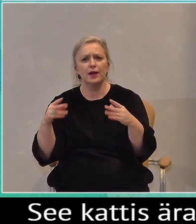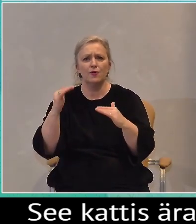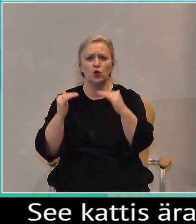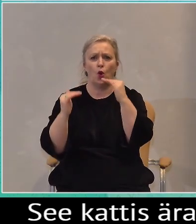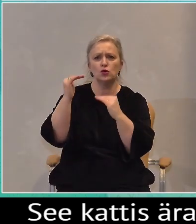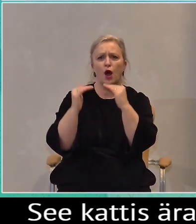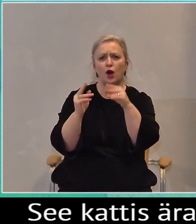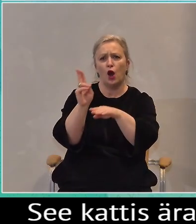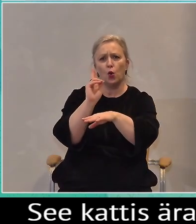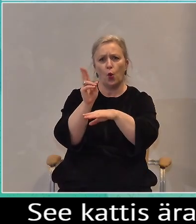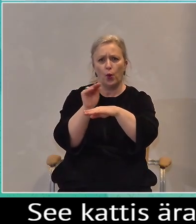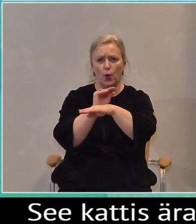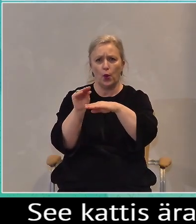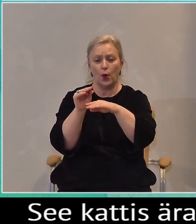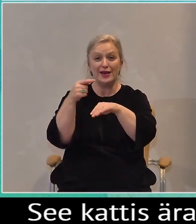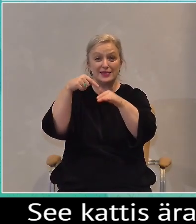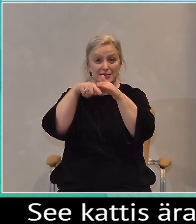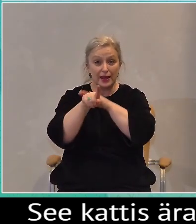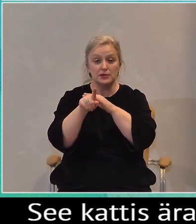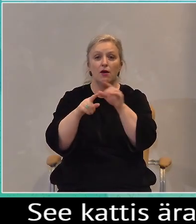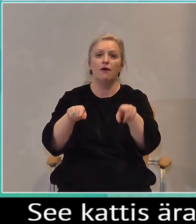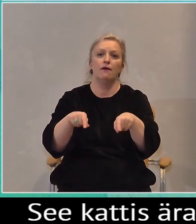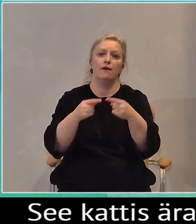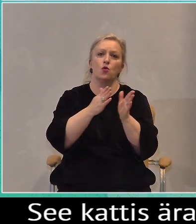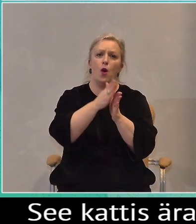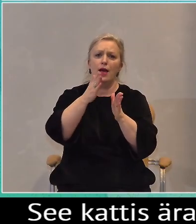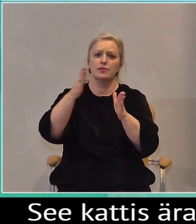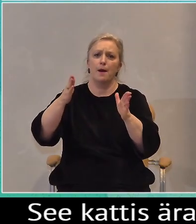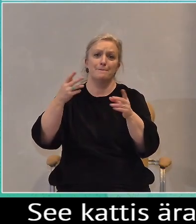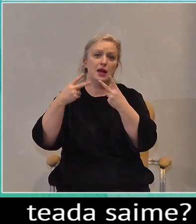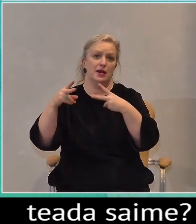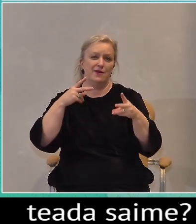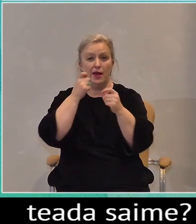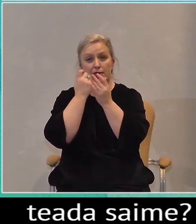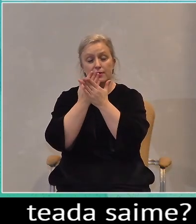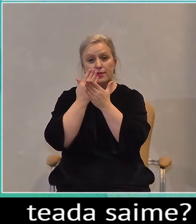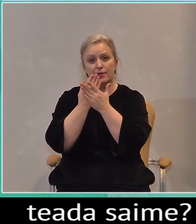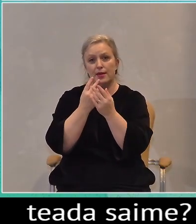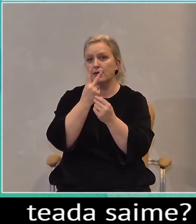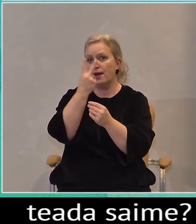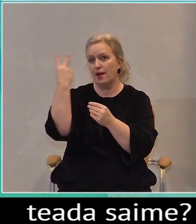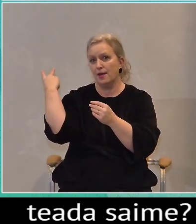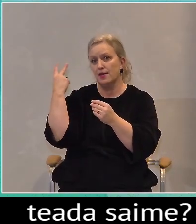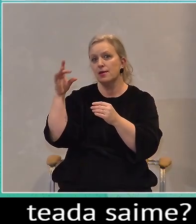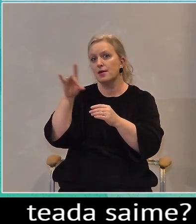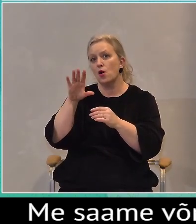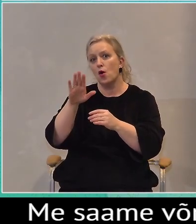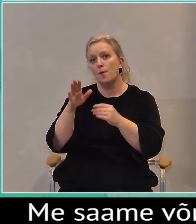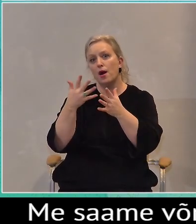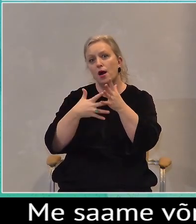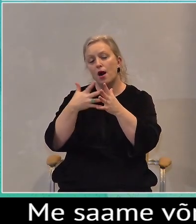we can assess the relative density of various cell types in the tissue in